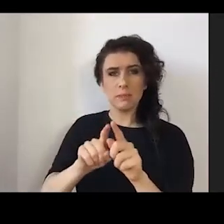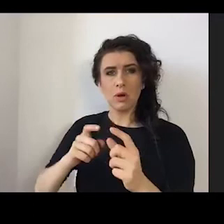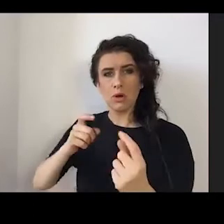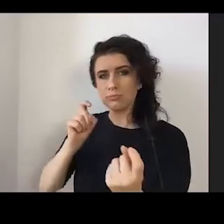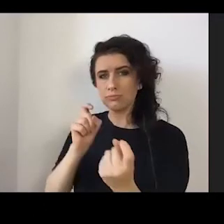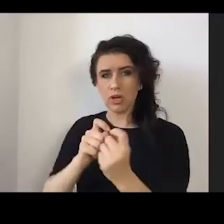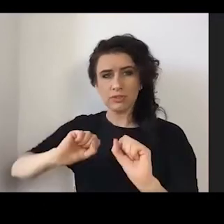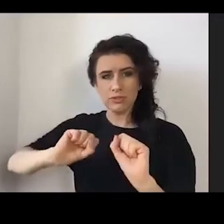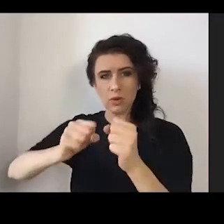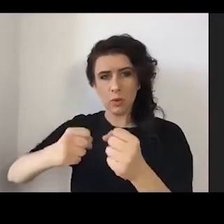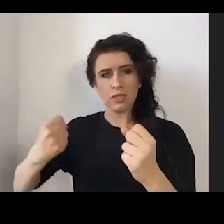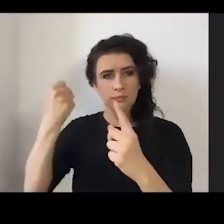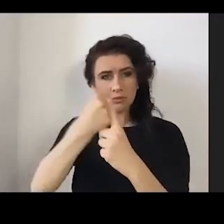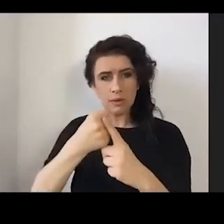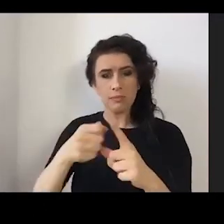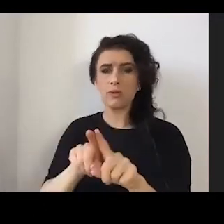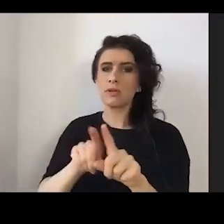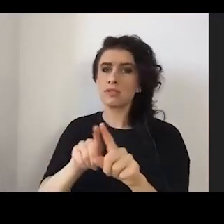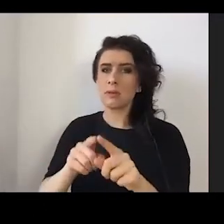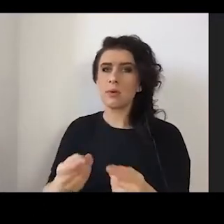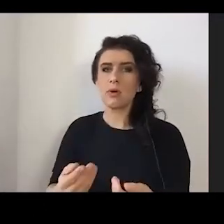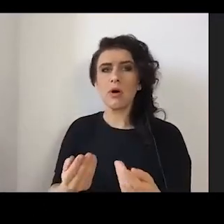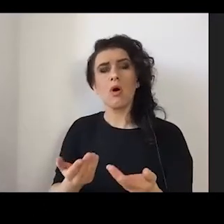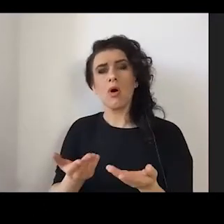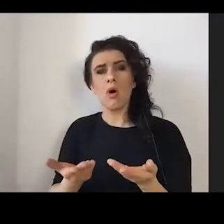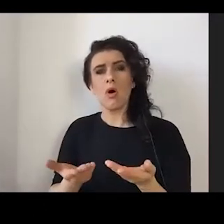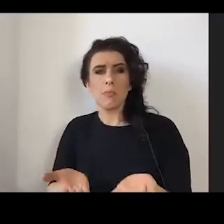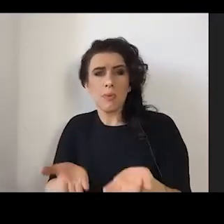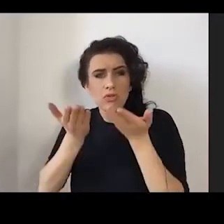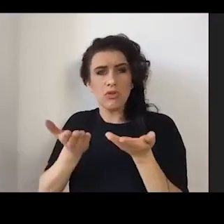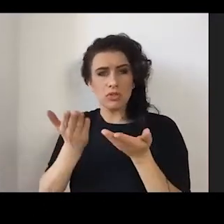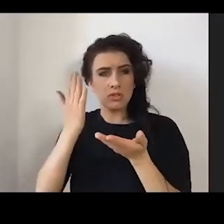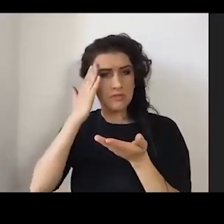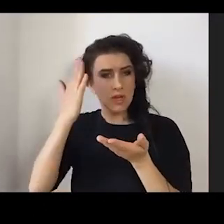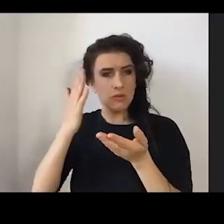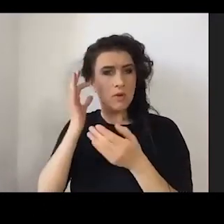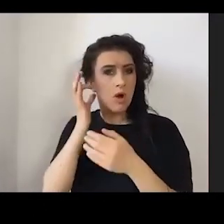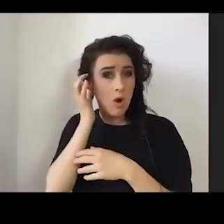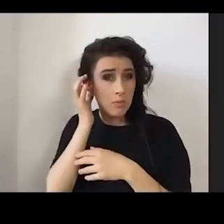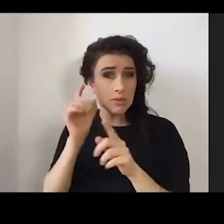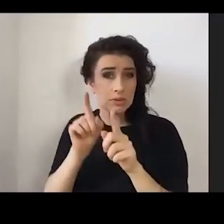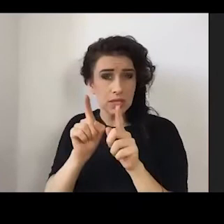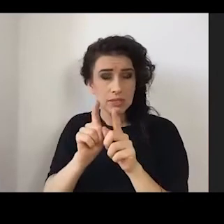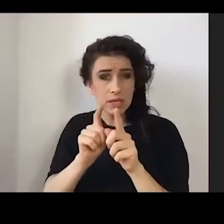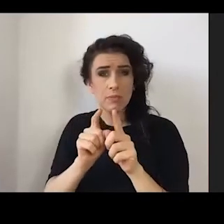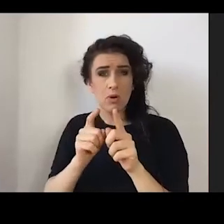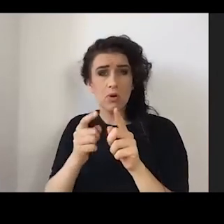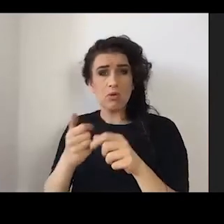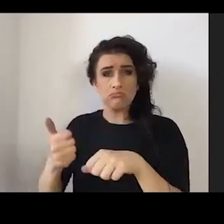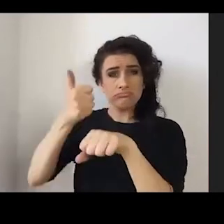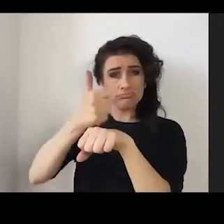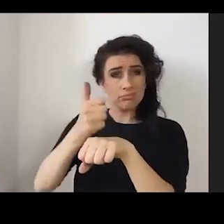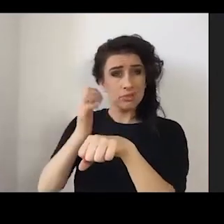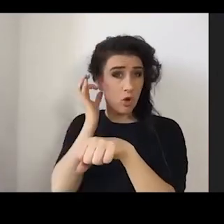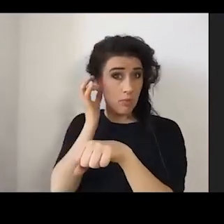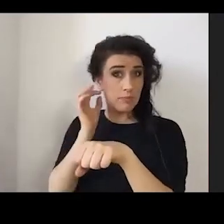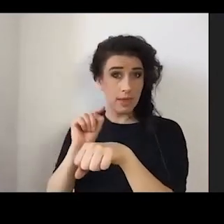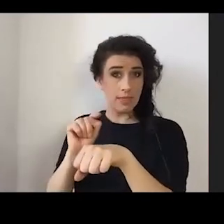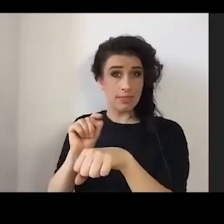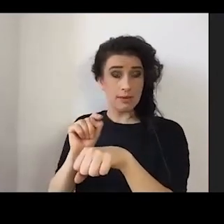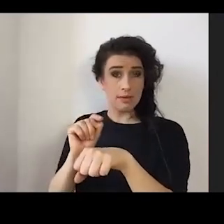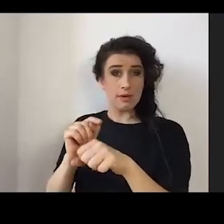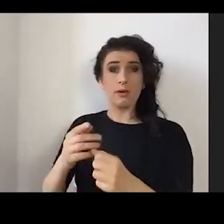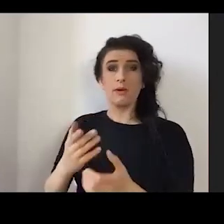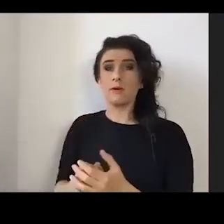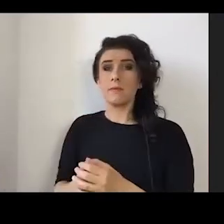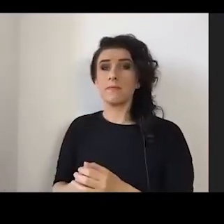and empowerment of women. Which empowerment was in the last 3 years that we developed this pillar,